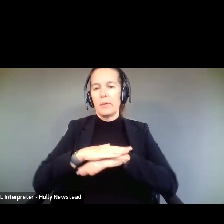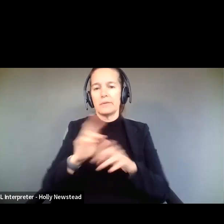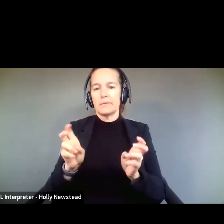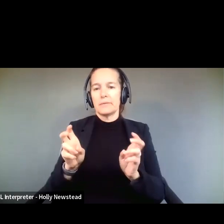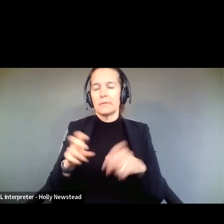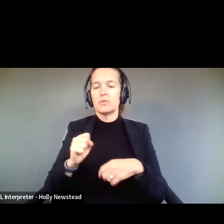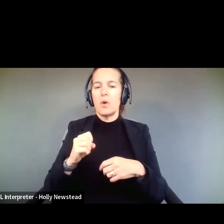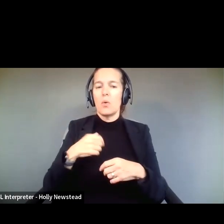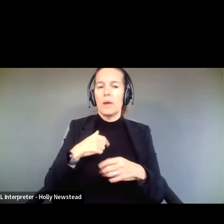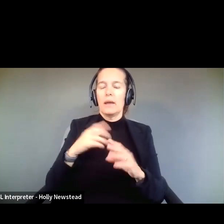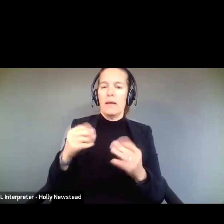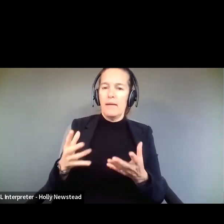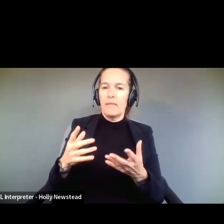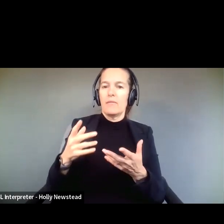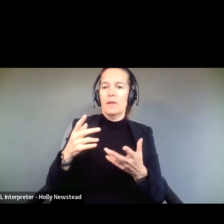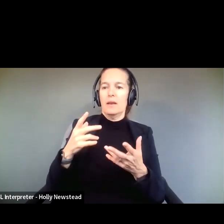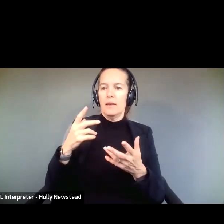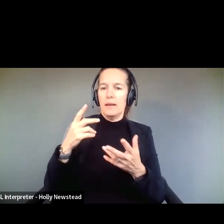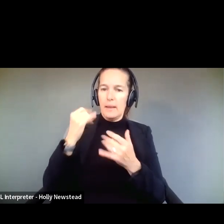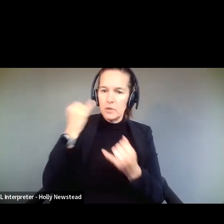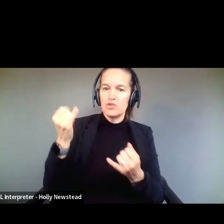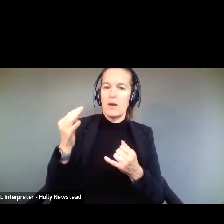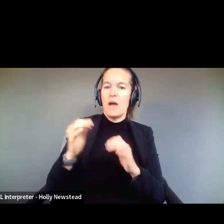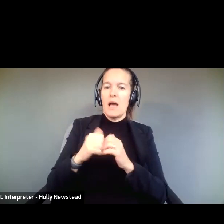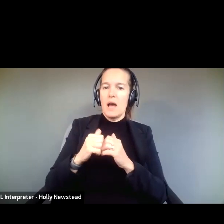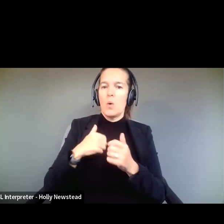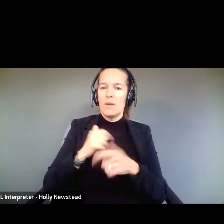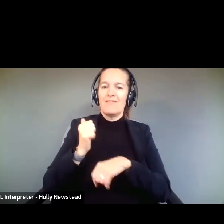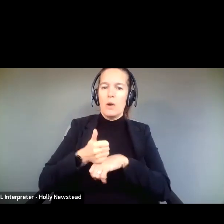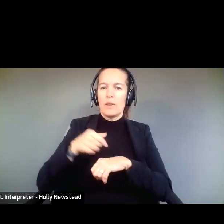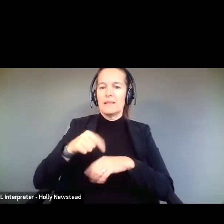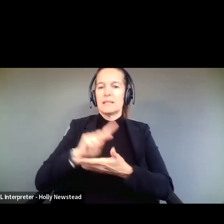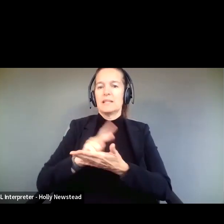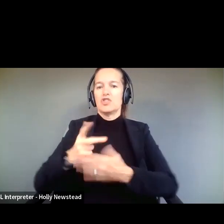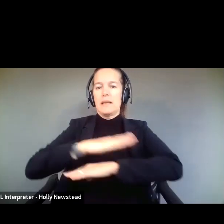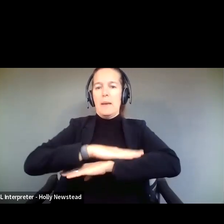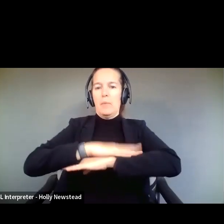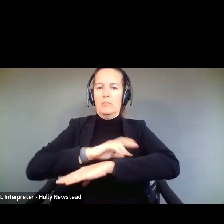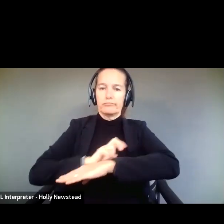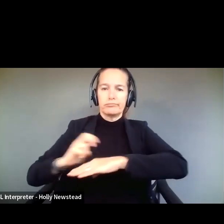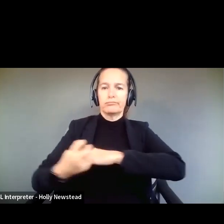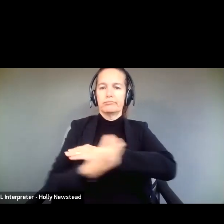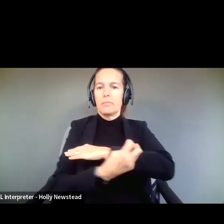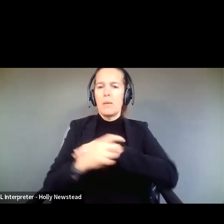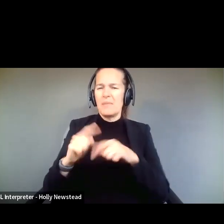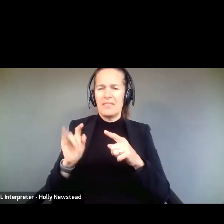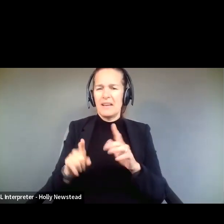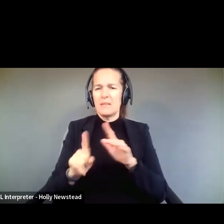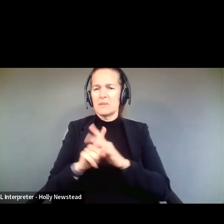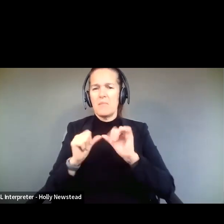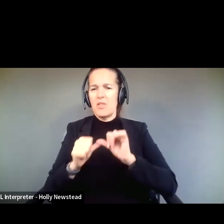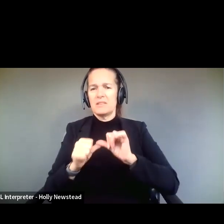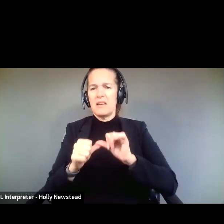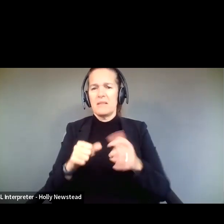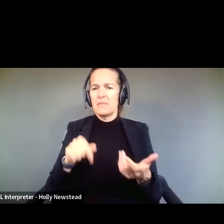Commissioner Sidley the imagery of how our system was found on the kitchen tables, but these kitchen tables continue to emerge all of the time. This is really the